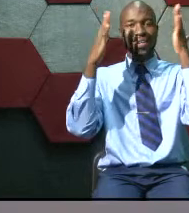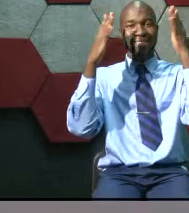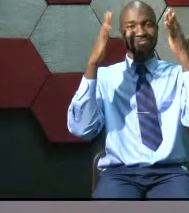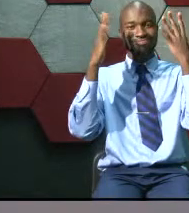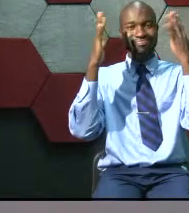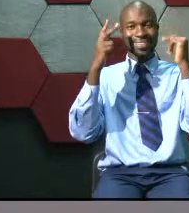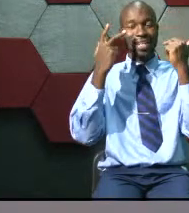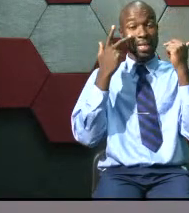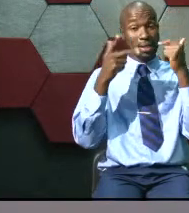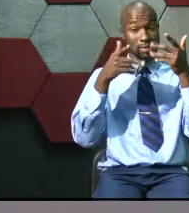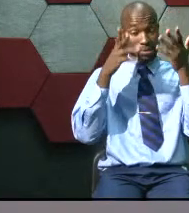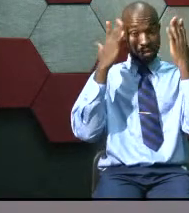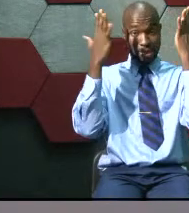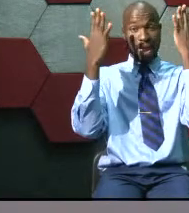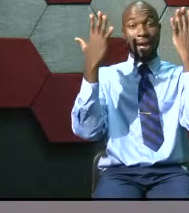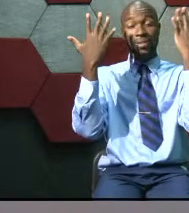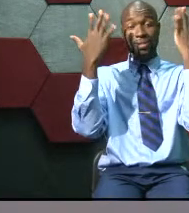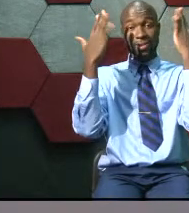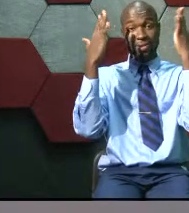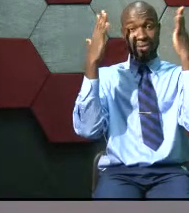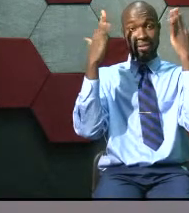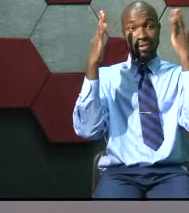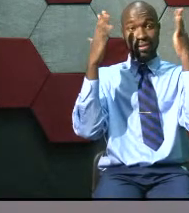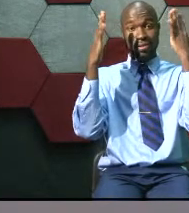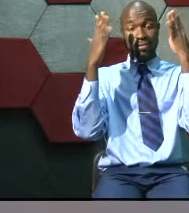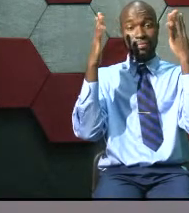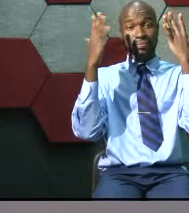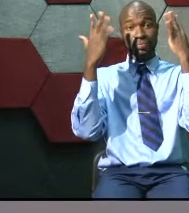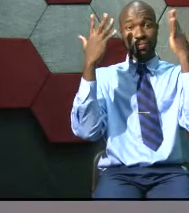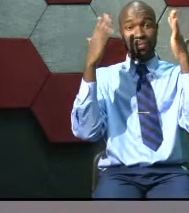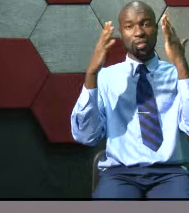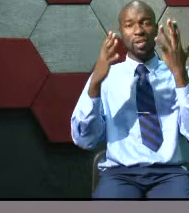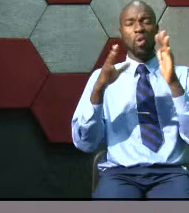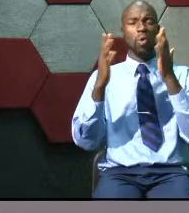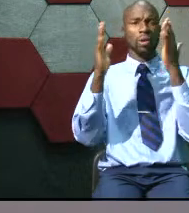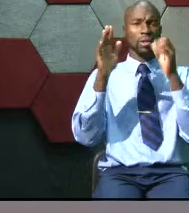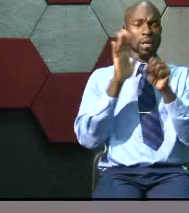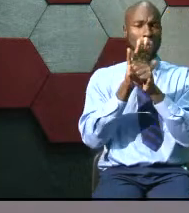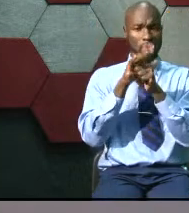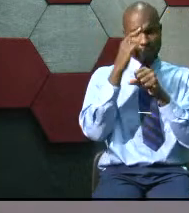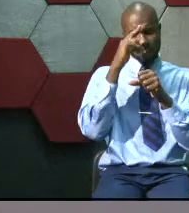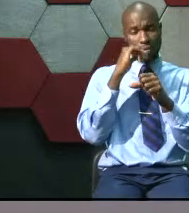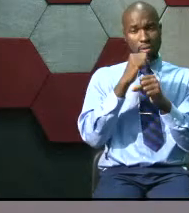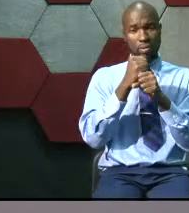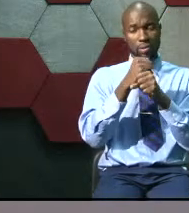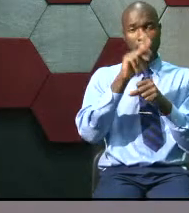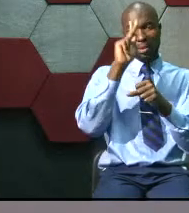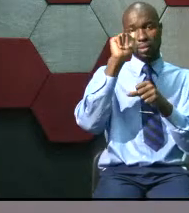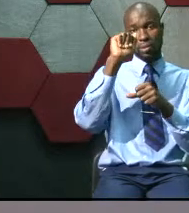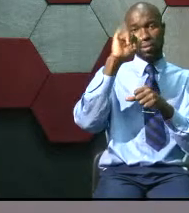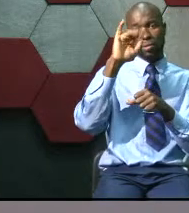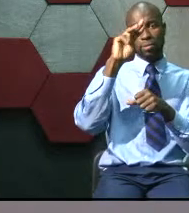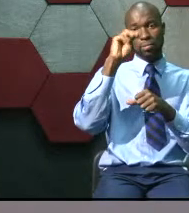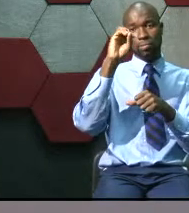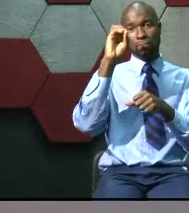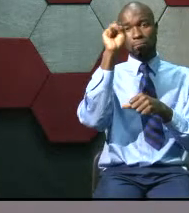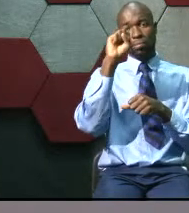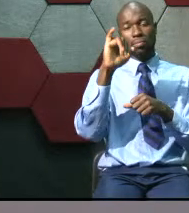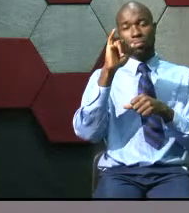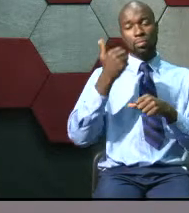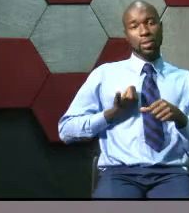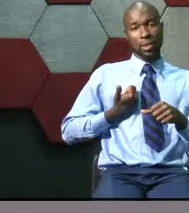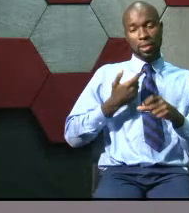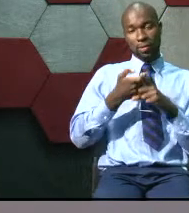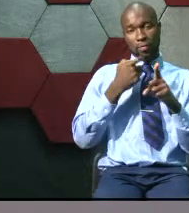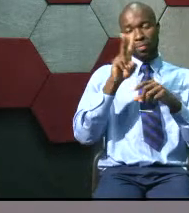Let's see the hands. Let's see the elbows. Eleanor, Lorraine, congratulations. That incredible work. Kaimosi Girls, all the way in Vihiga County.